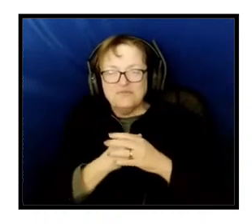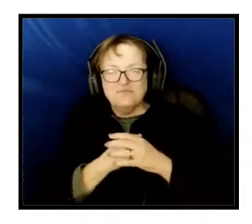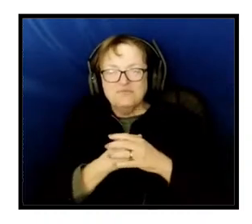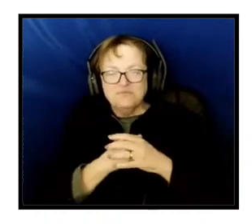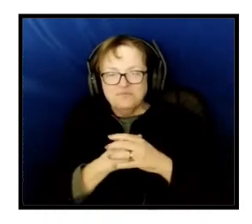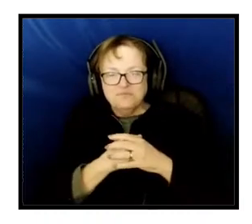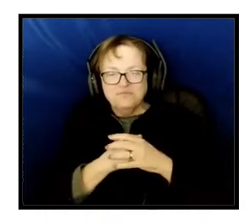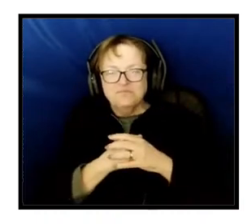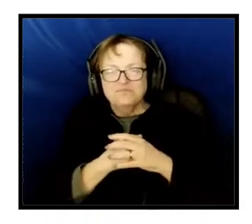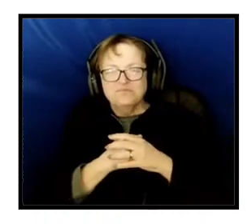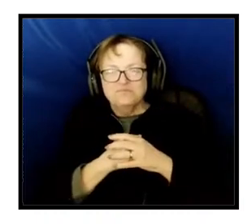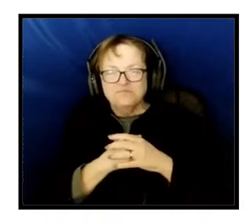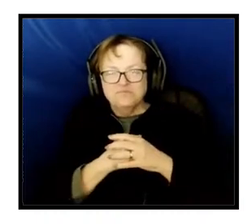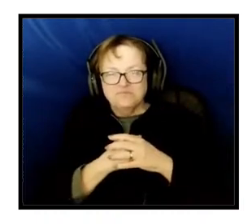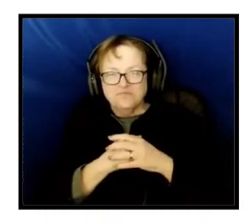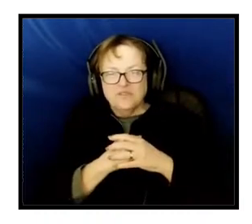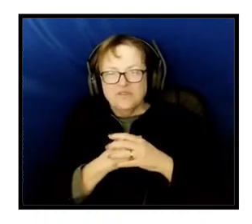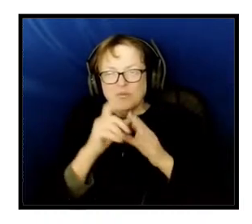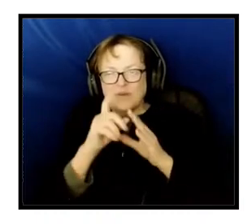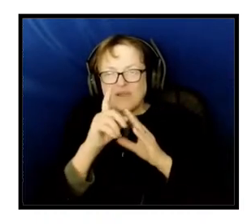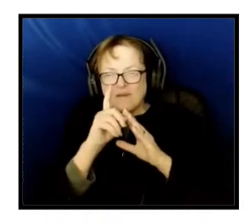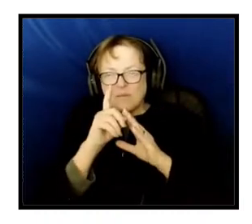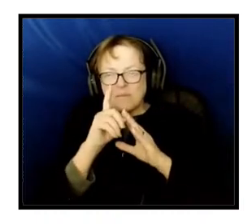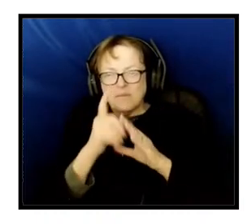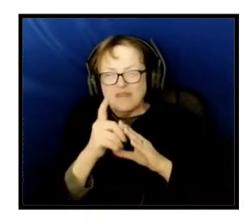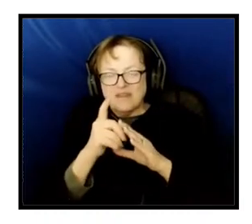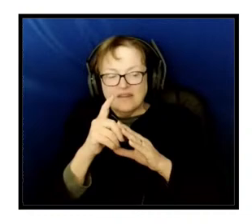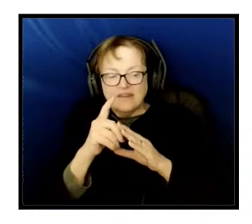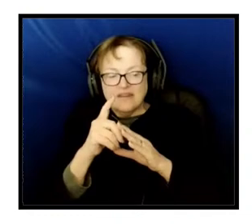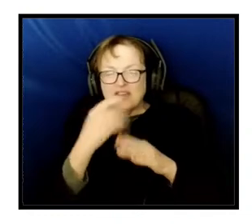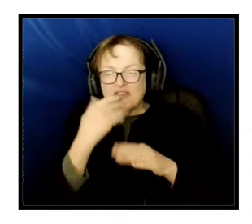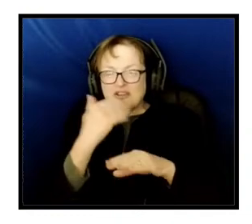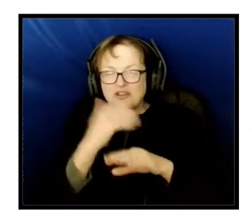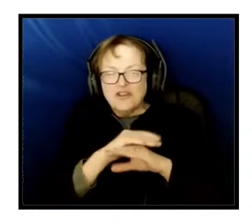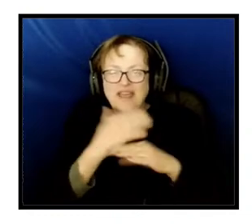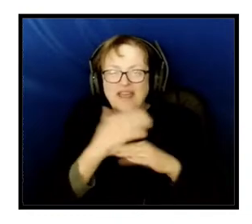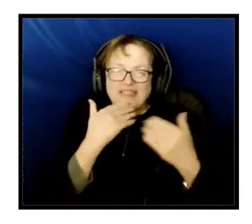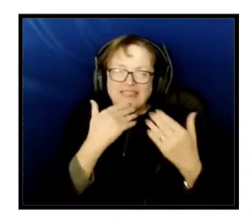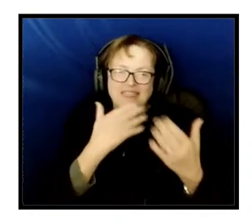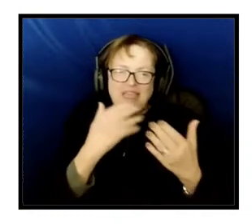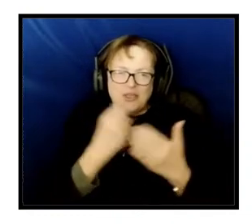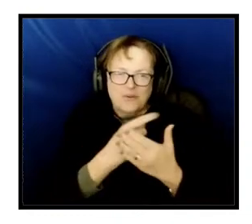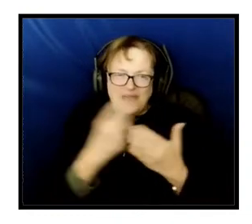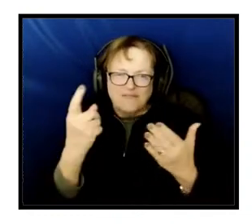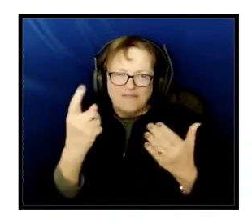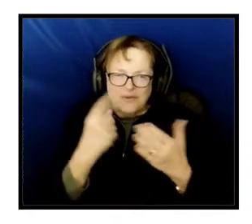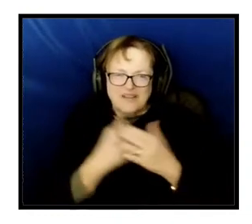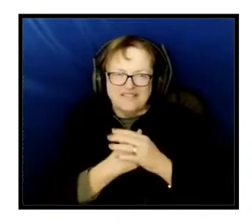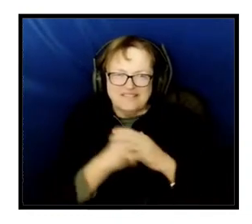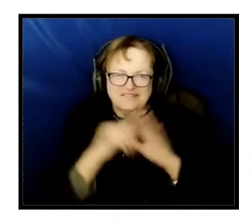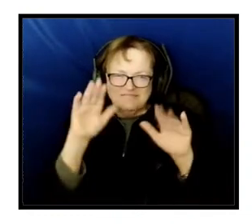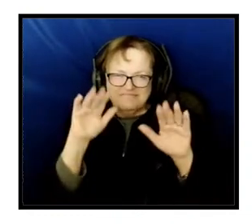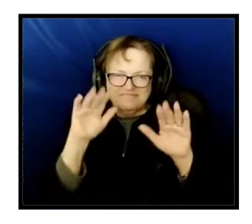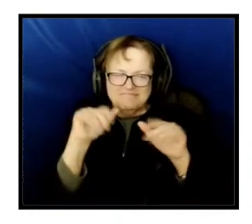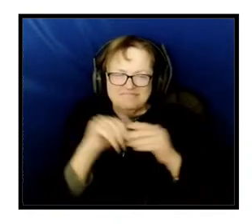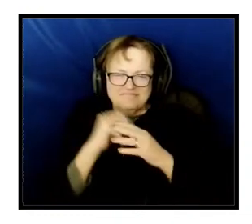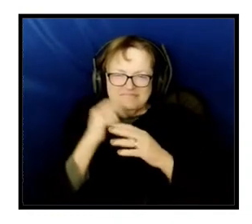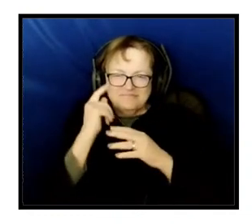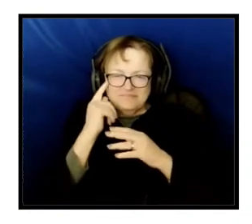it's just a minute or so, a minute and a half. Other than that, good night. Thank you, everyone. This has been incredible.